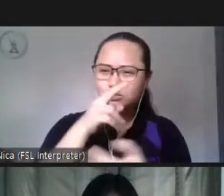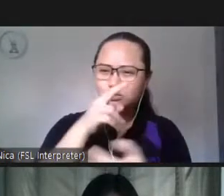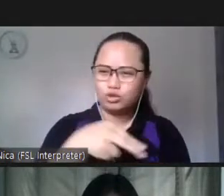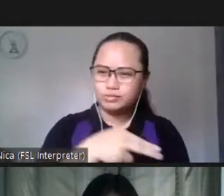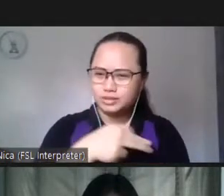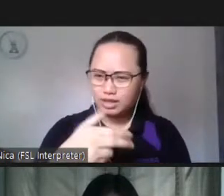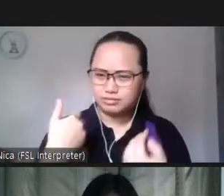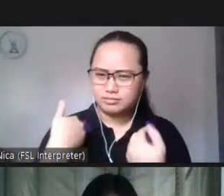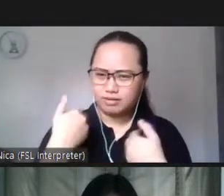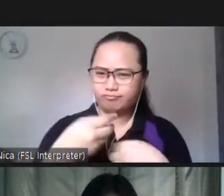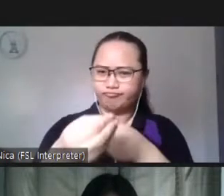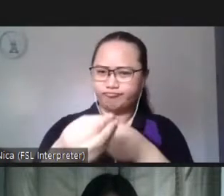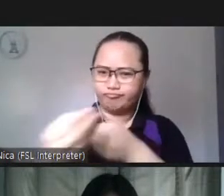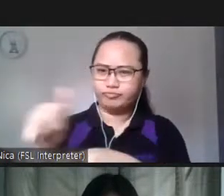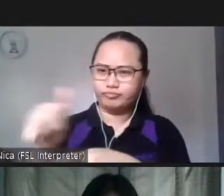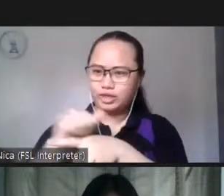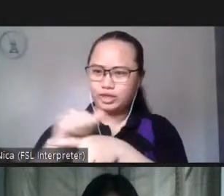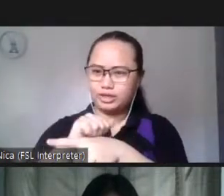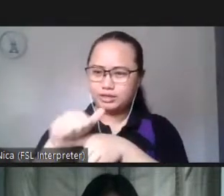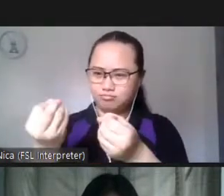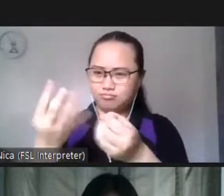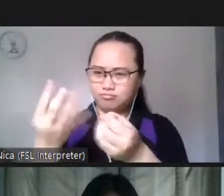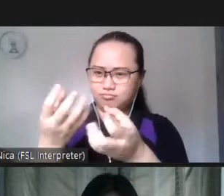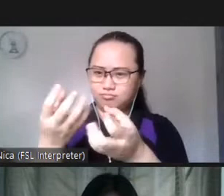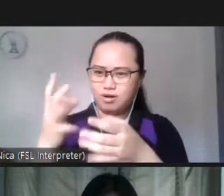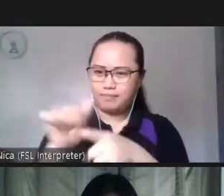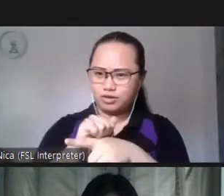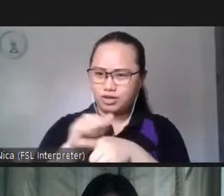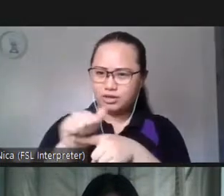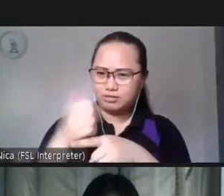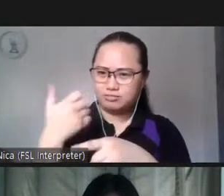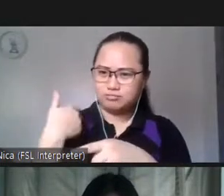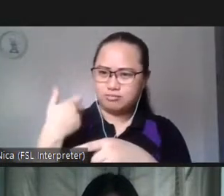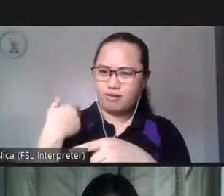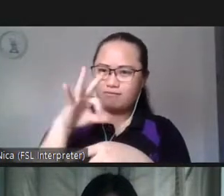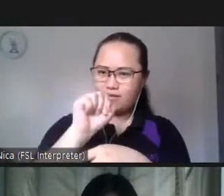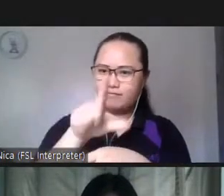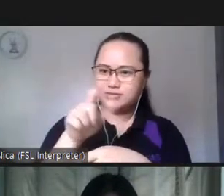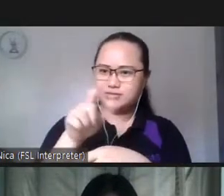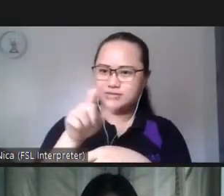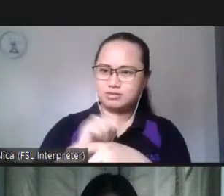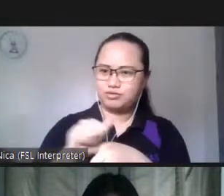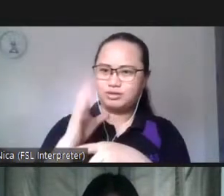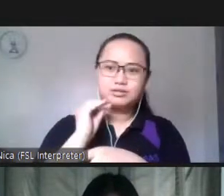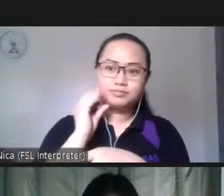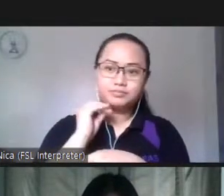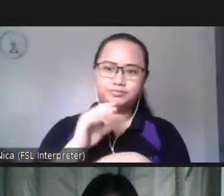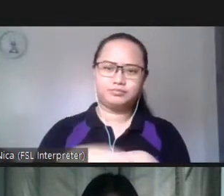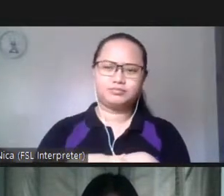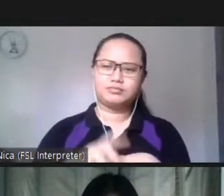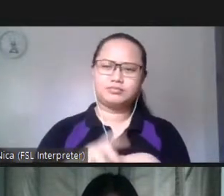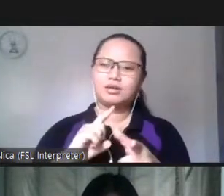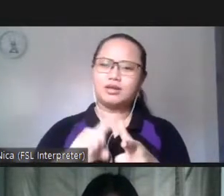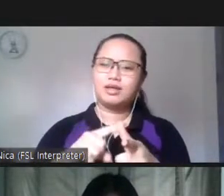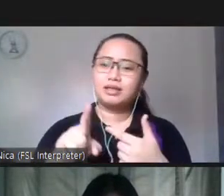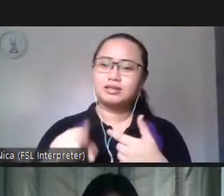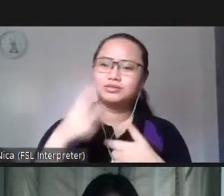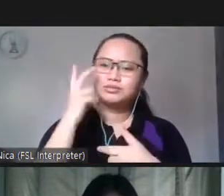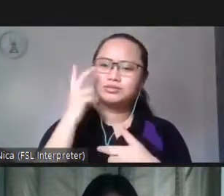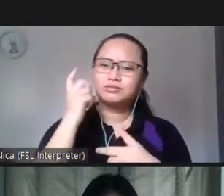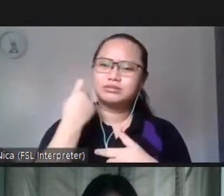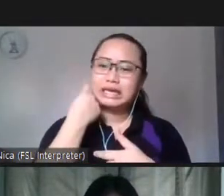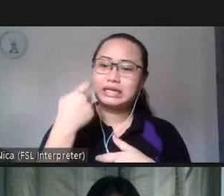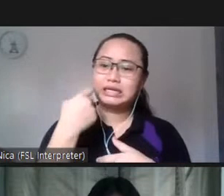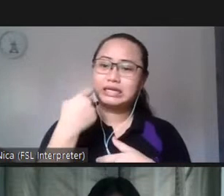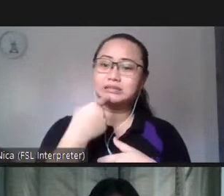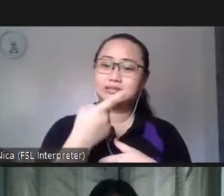workers there are already undergoing FSL training. And kagaya nung nabanggit ko kanina, mas maganda kung dun pa lang during